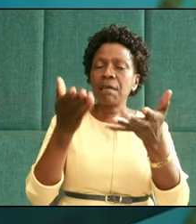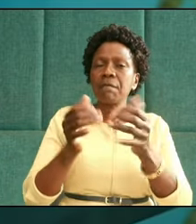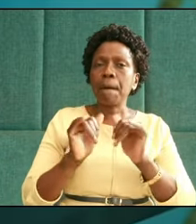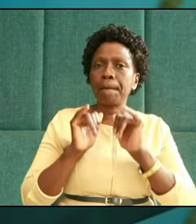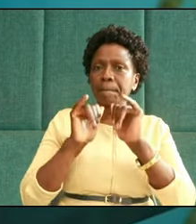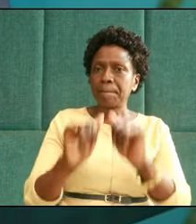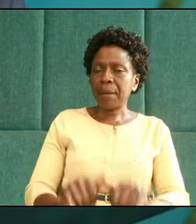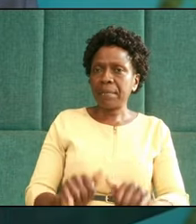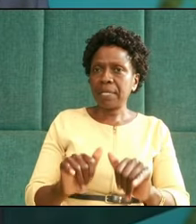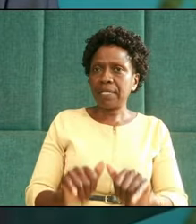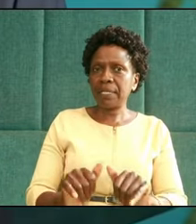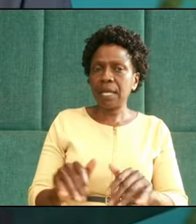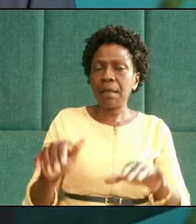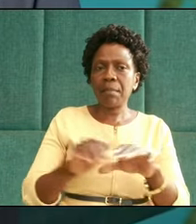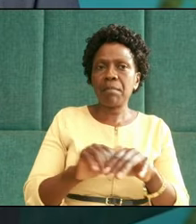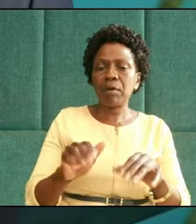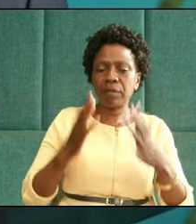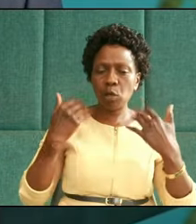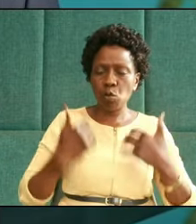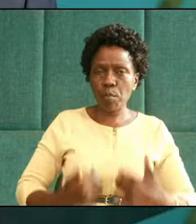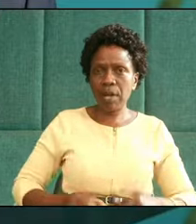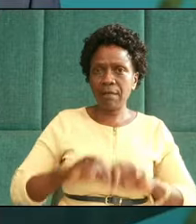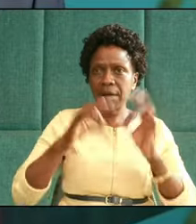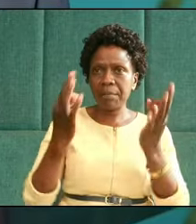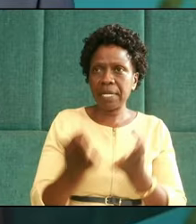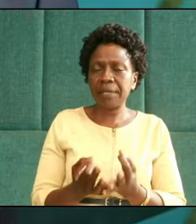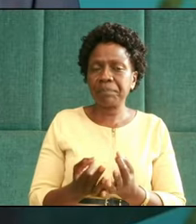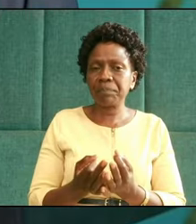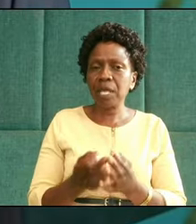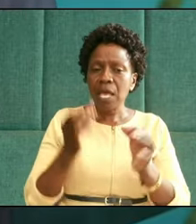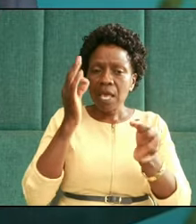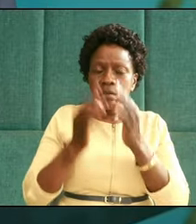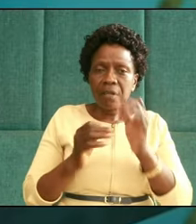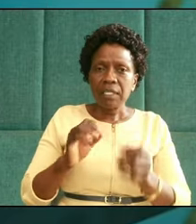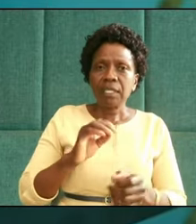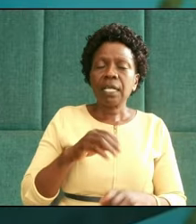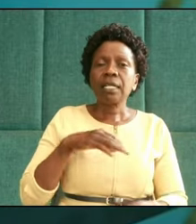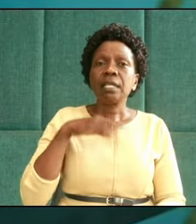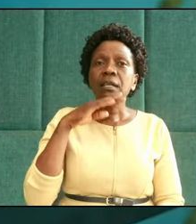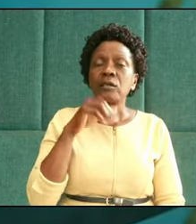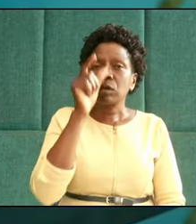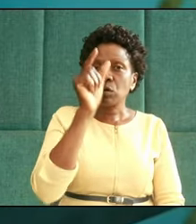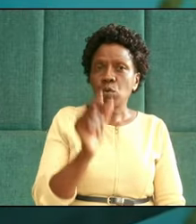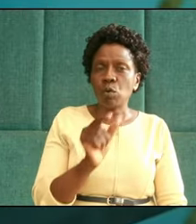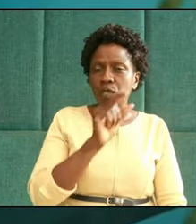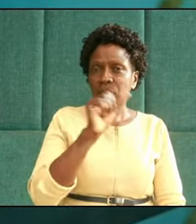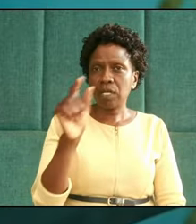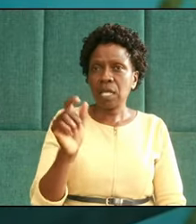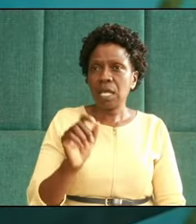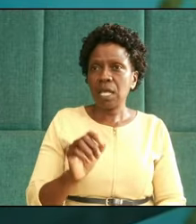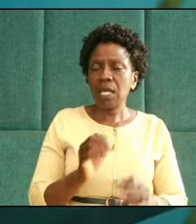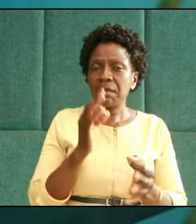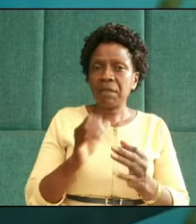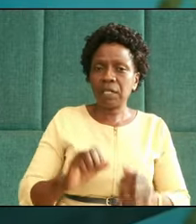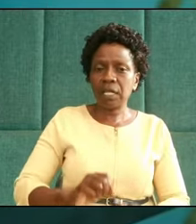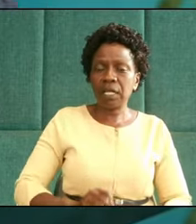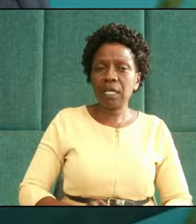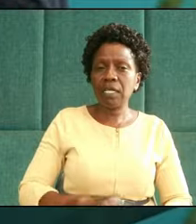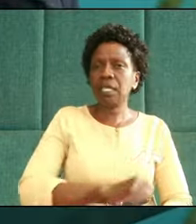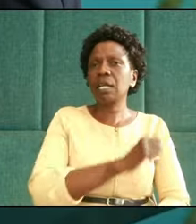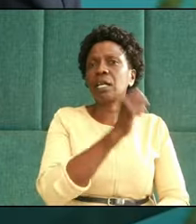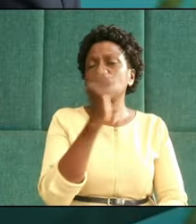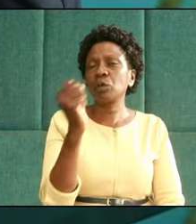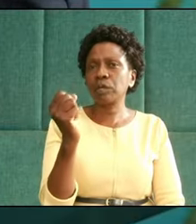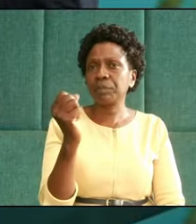member of the human family. Even death on the cross could not separate him. Even resurrection, he